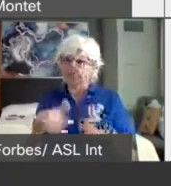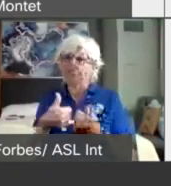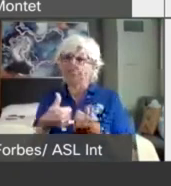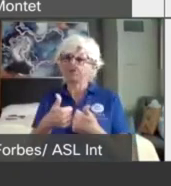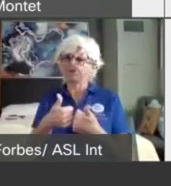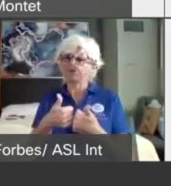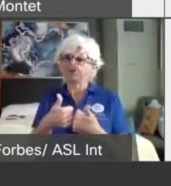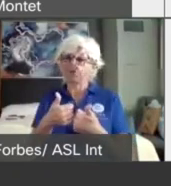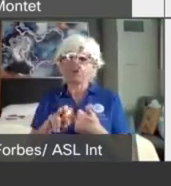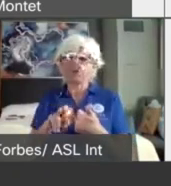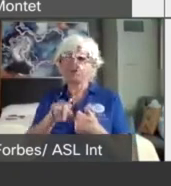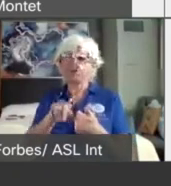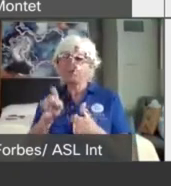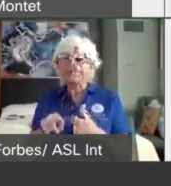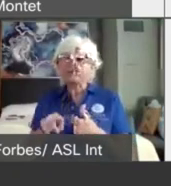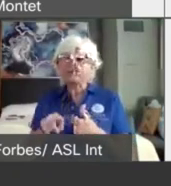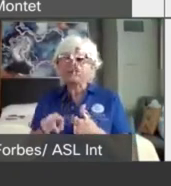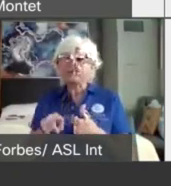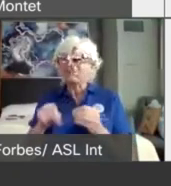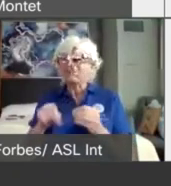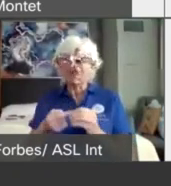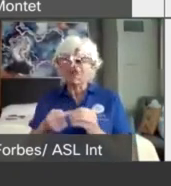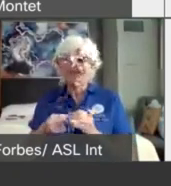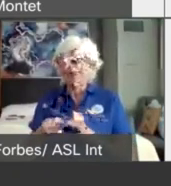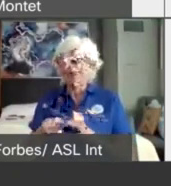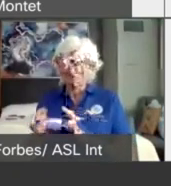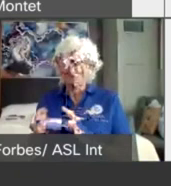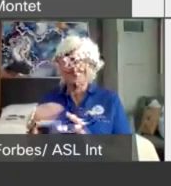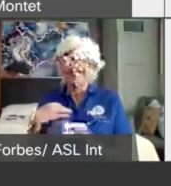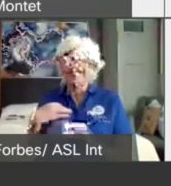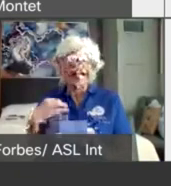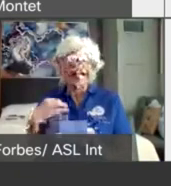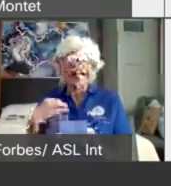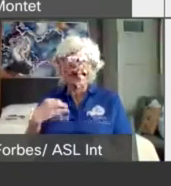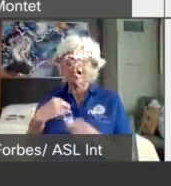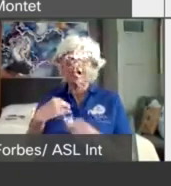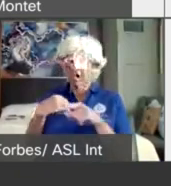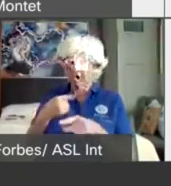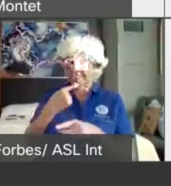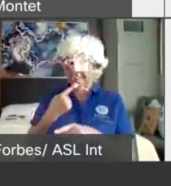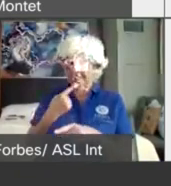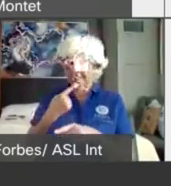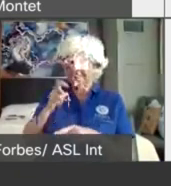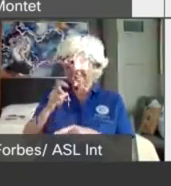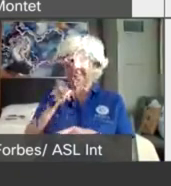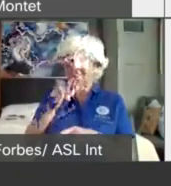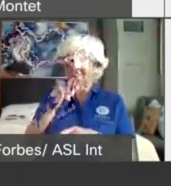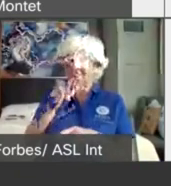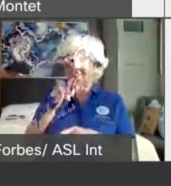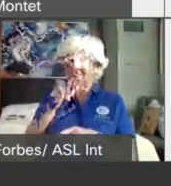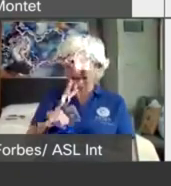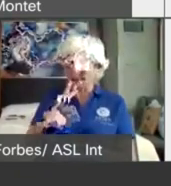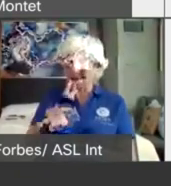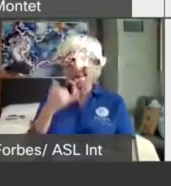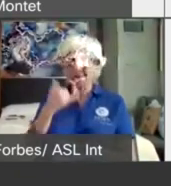with your online application, if it's getting bounced back, you're saying they need to talk to someone, get on the